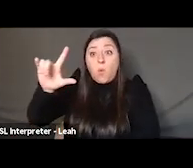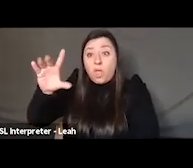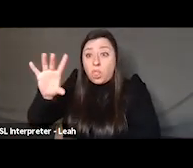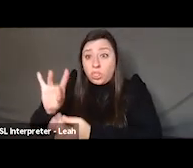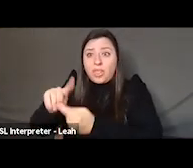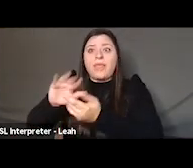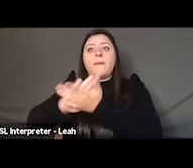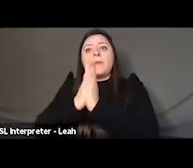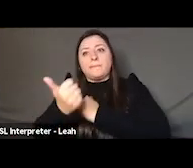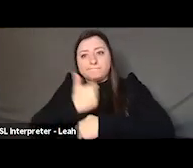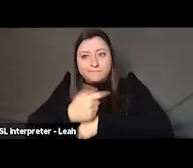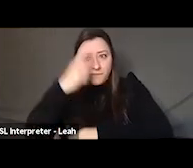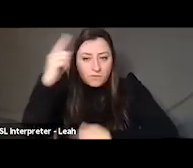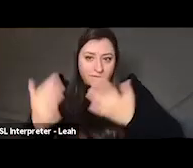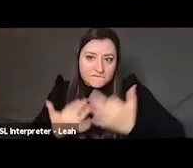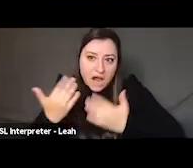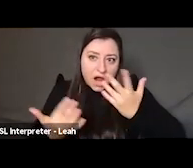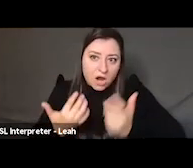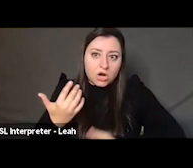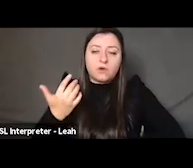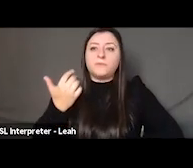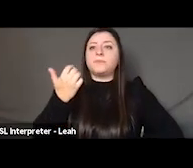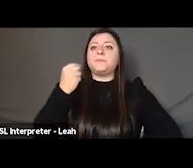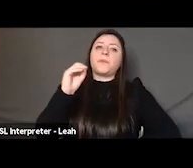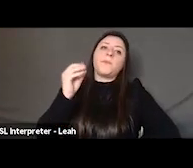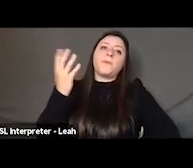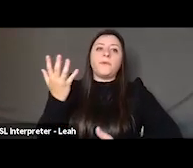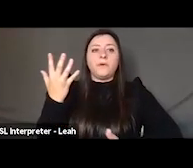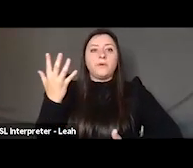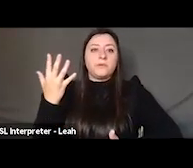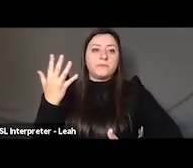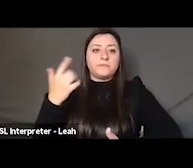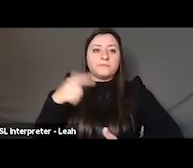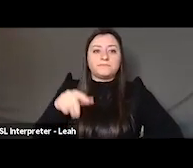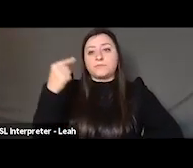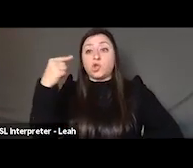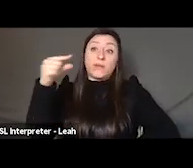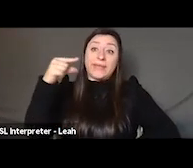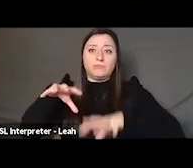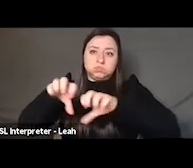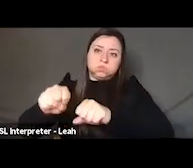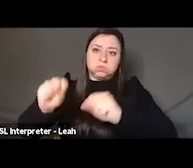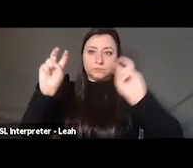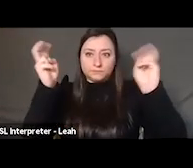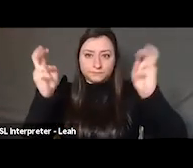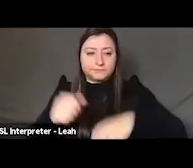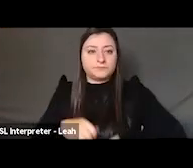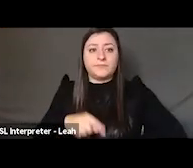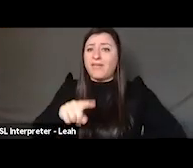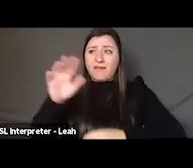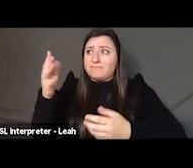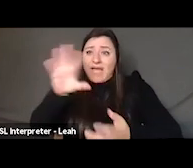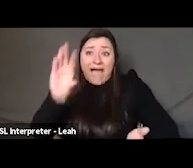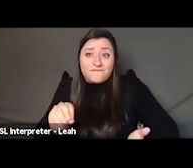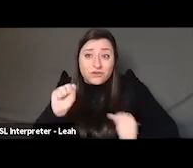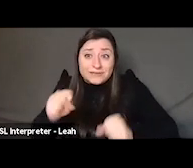is again, like an example of green colonialism. And this happened all over the colonies. I mean, in Africa, you see like